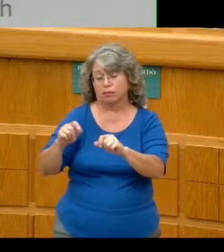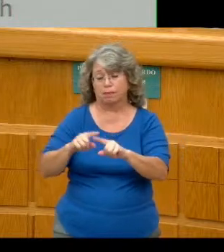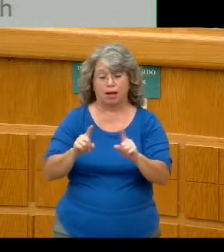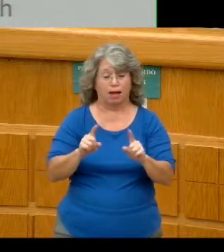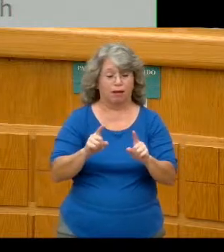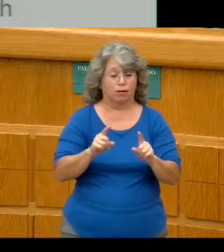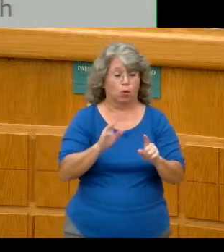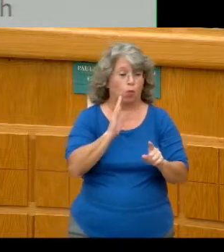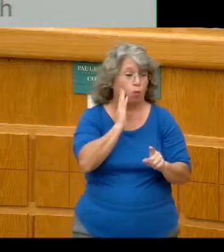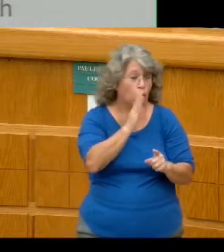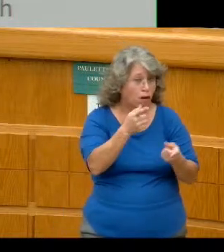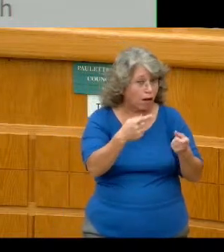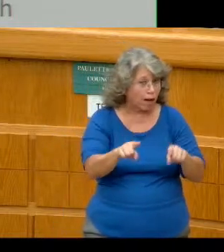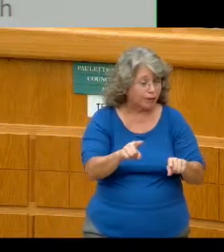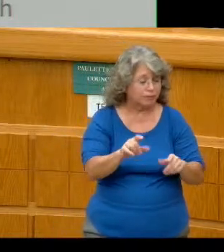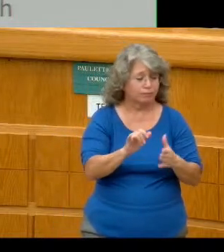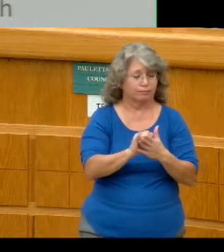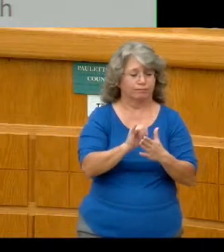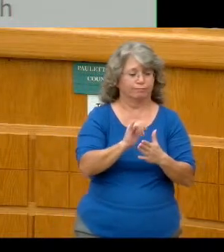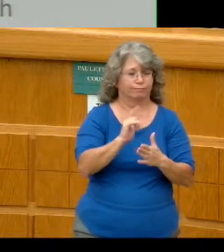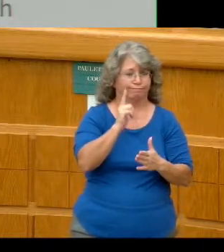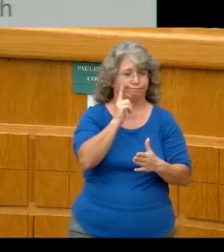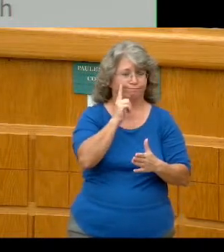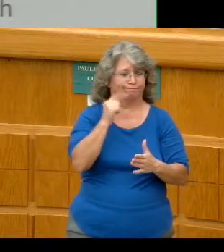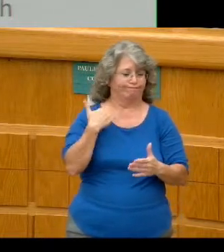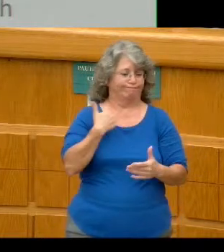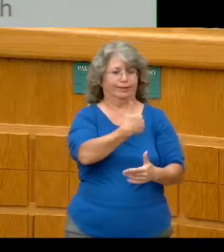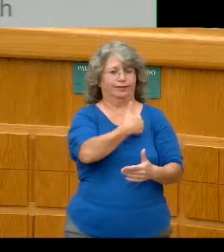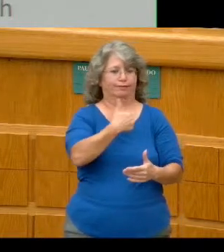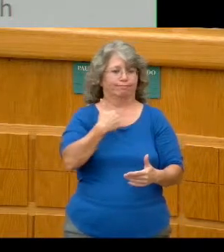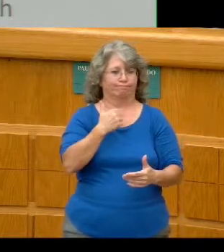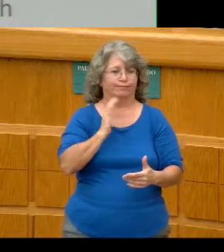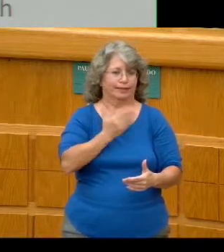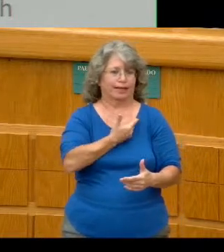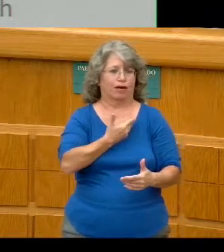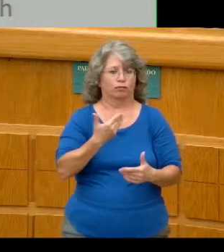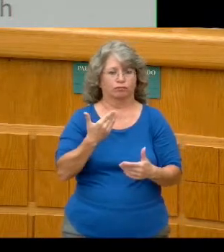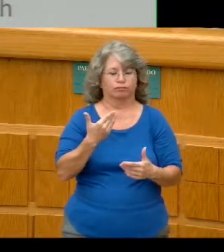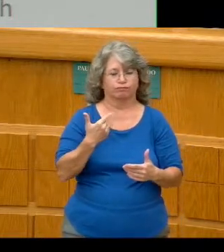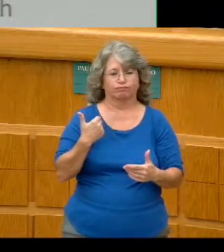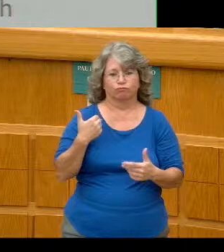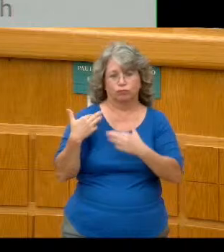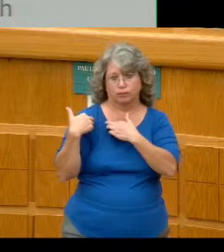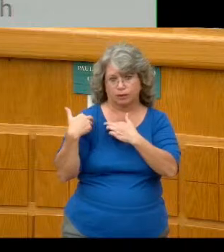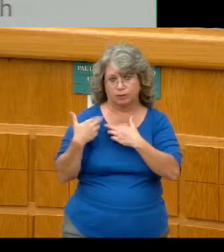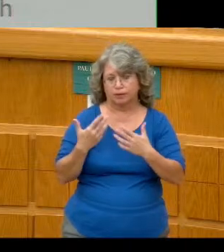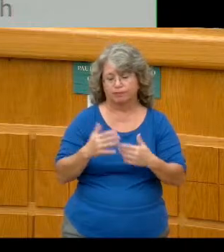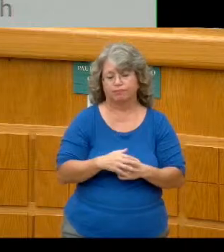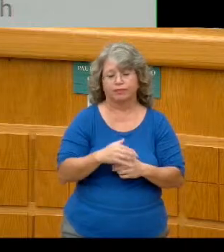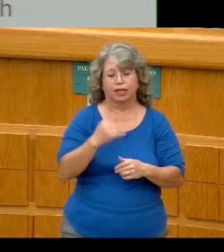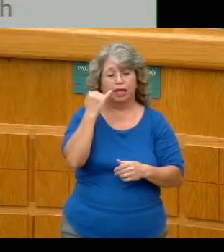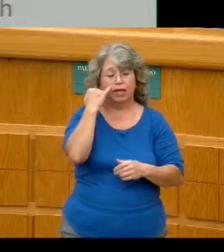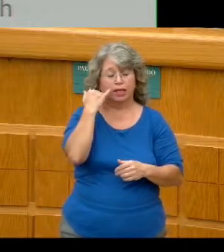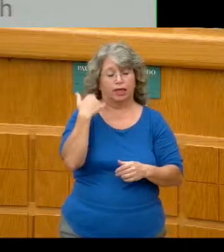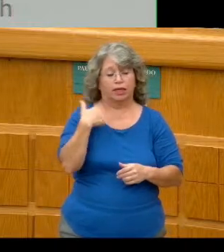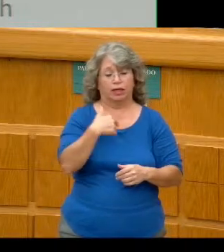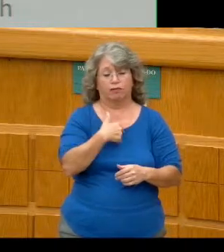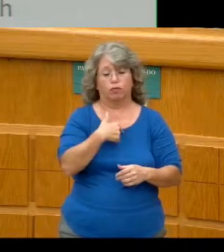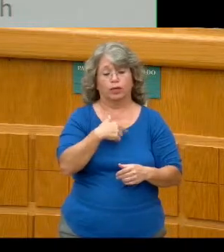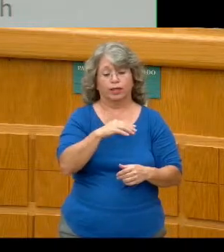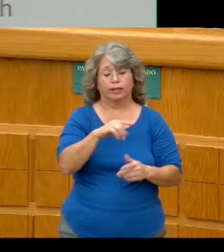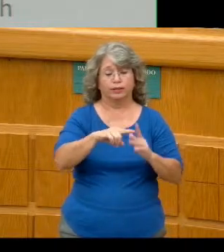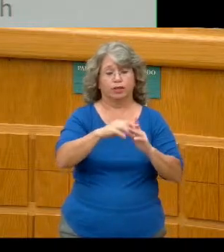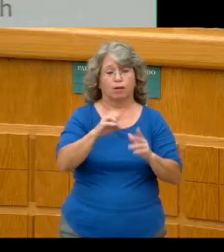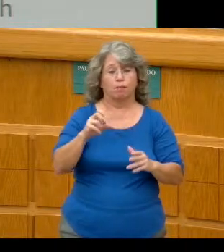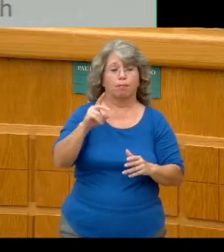us. And so if we go back to doing what we were doing at the end of May and the beginning of June, it's starting to become 100% probable that we'll end